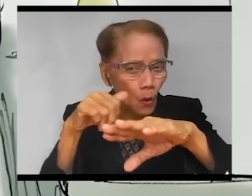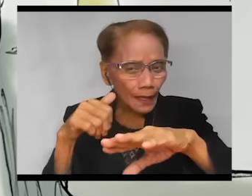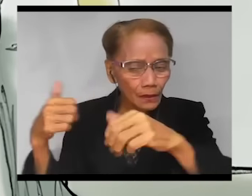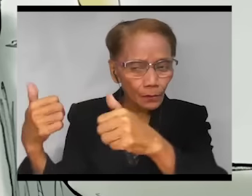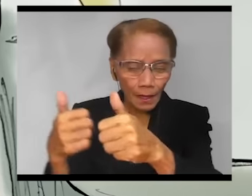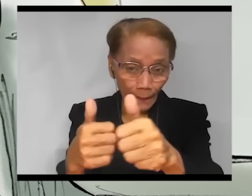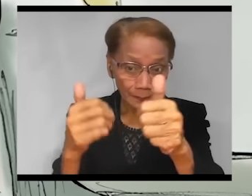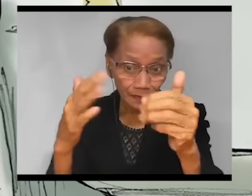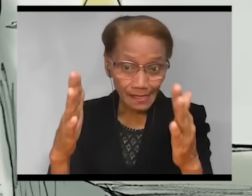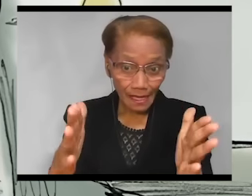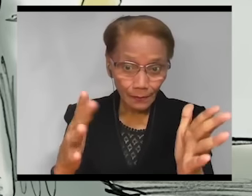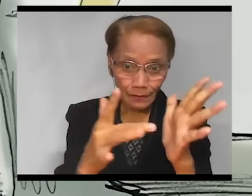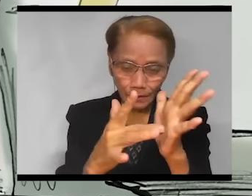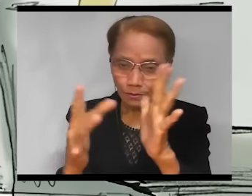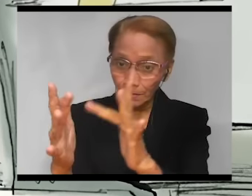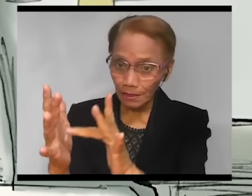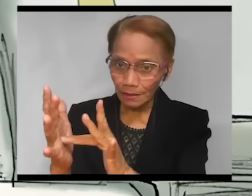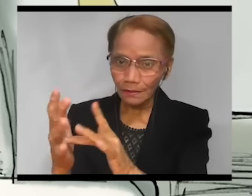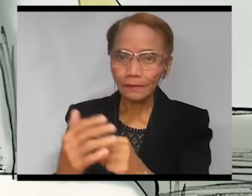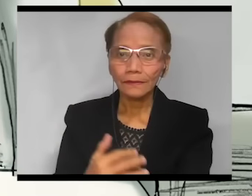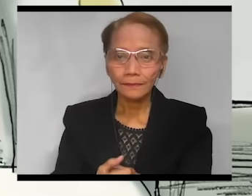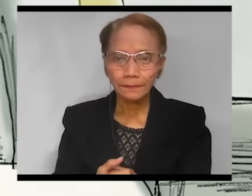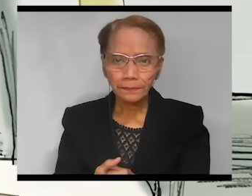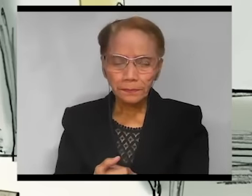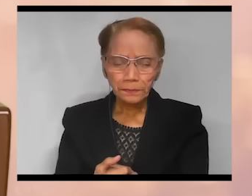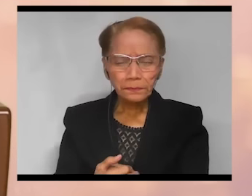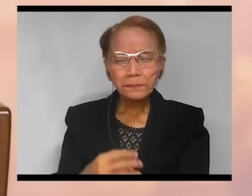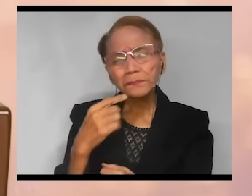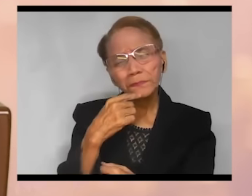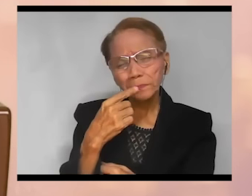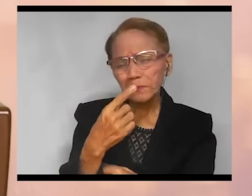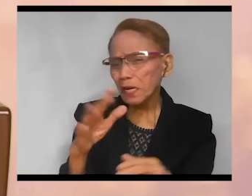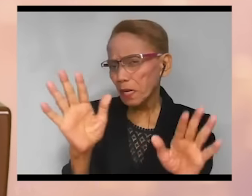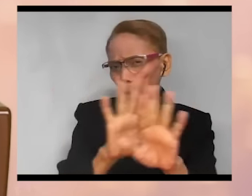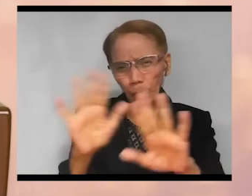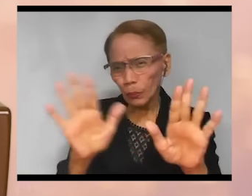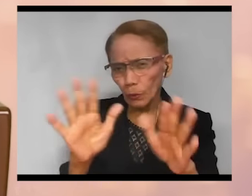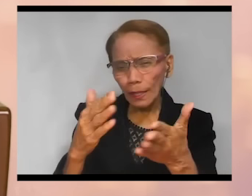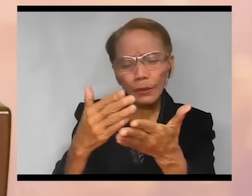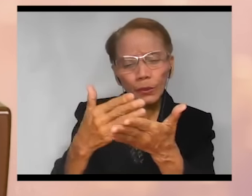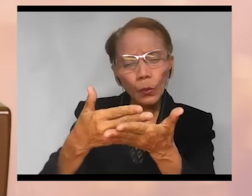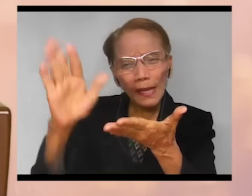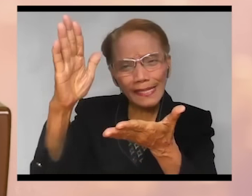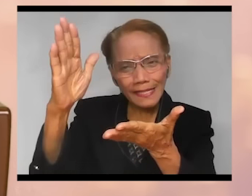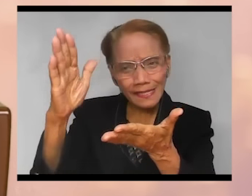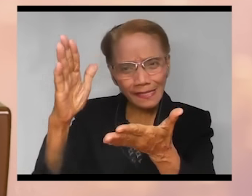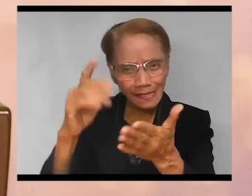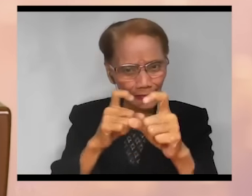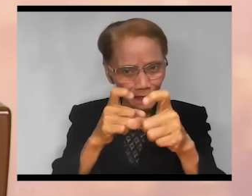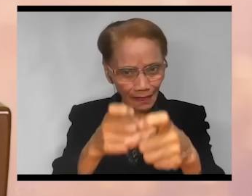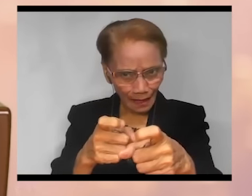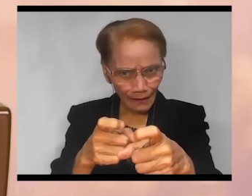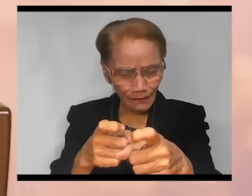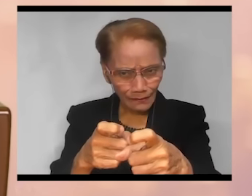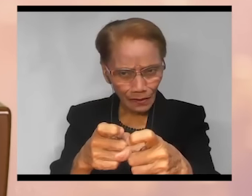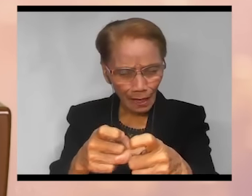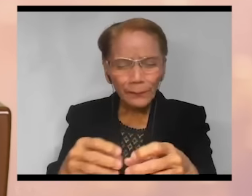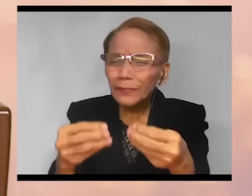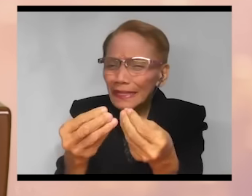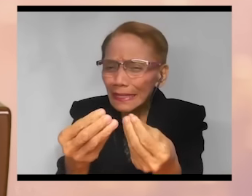to be disciples of Jesus. He said, do not waste that gift.